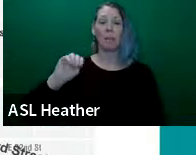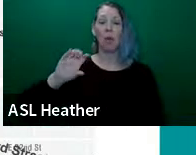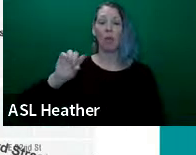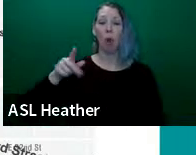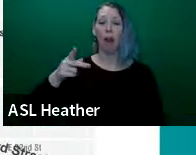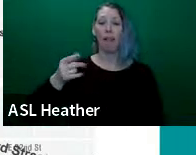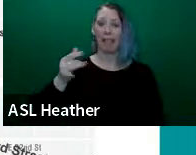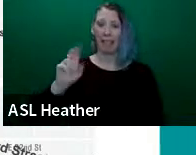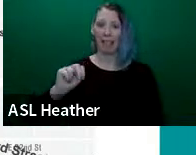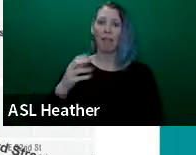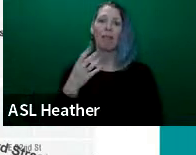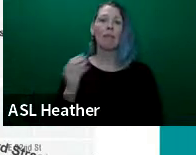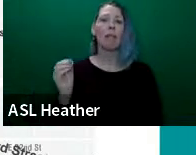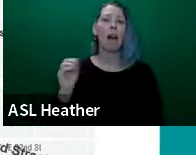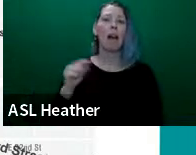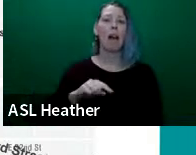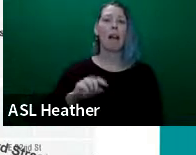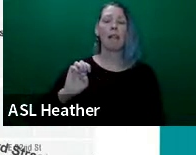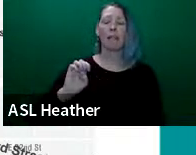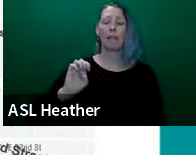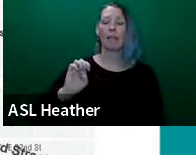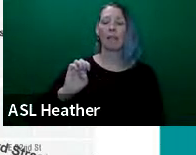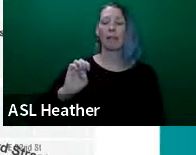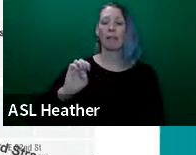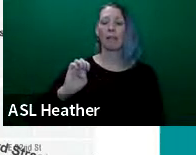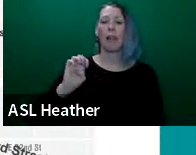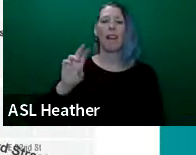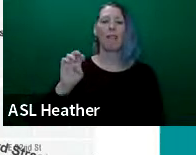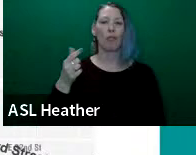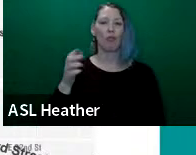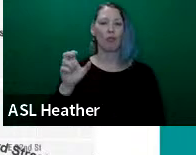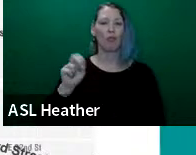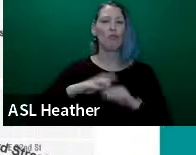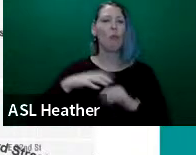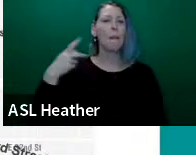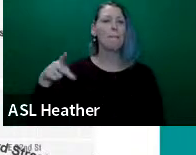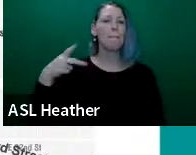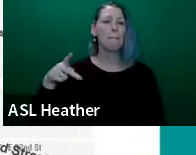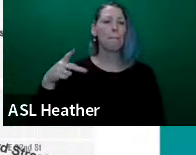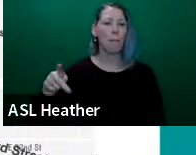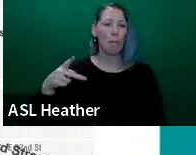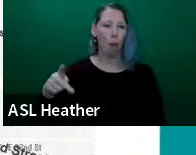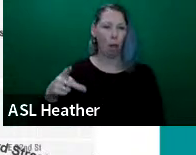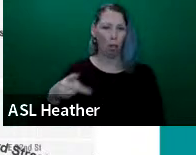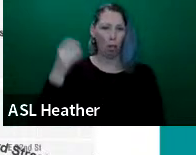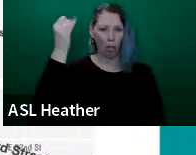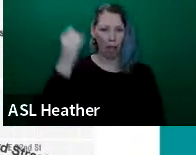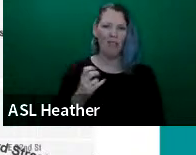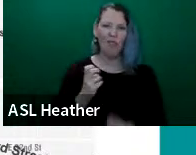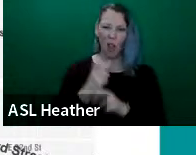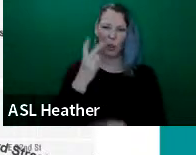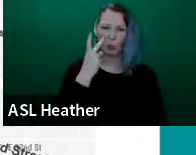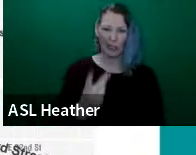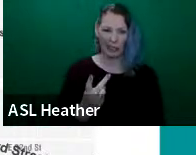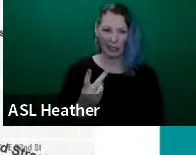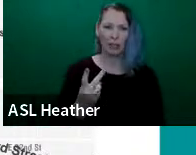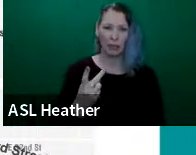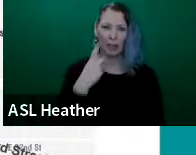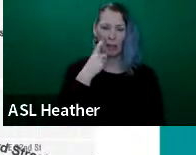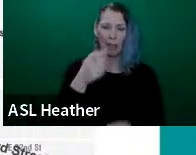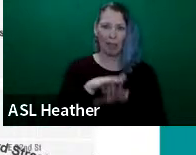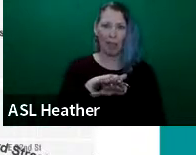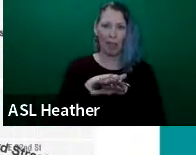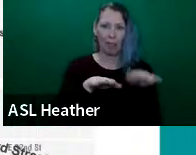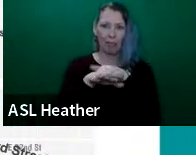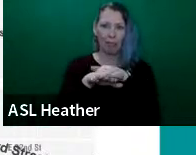Evergreen. Those two are shown along that purple line. It's pretty hard to see as all the alignments are right on top of each other.